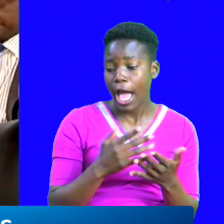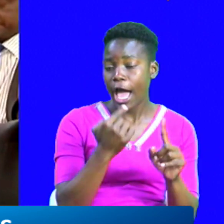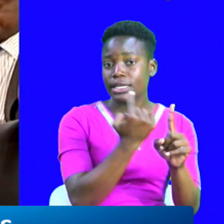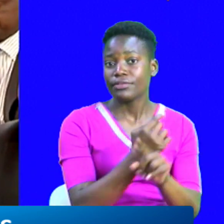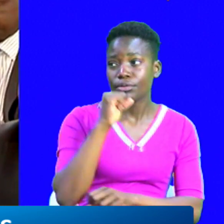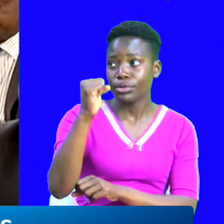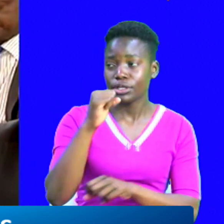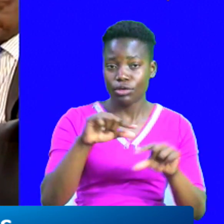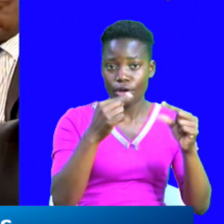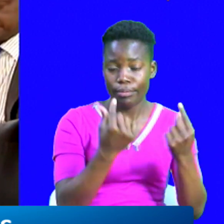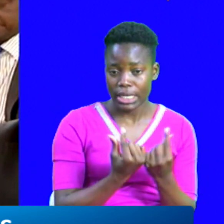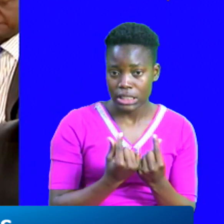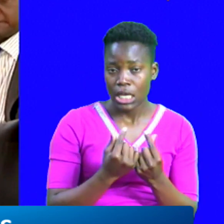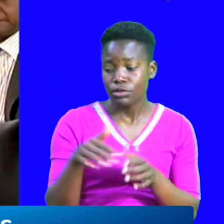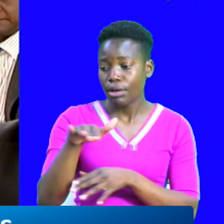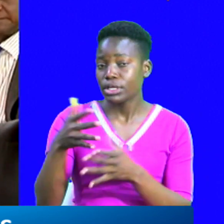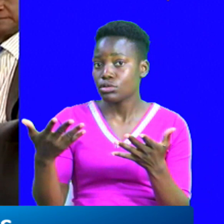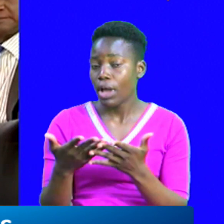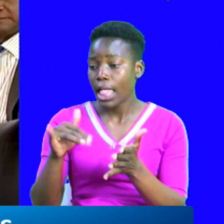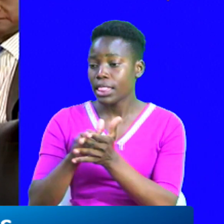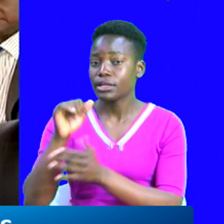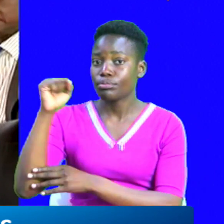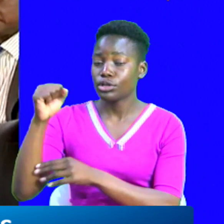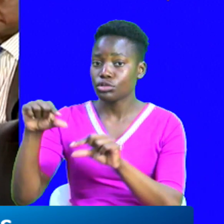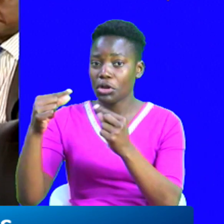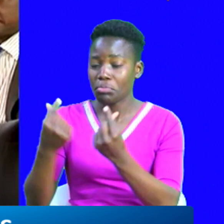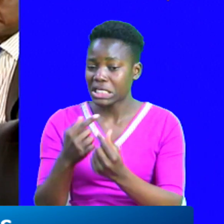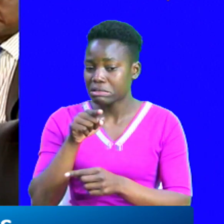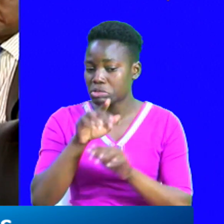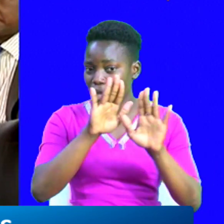party to a point whereby that political party is no longer viable,